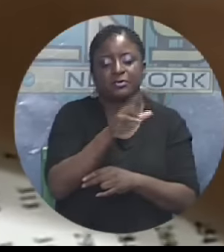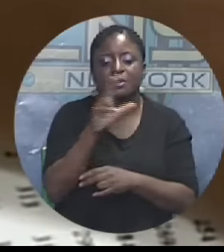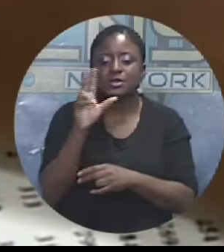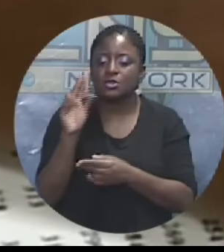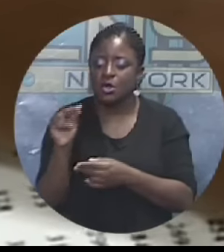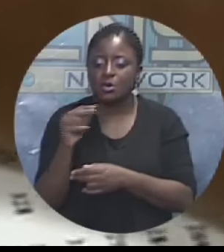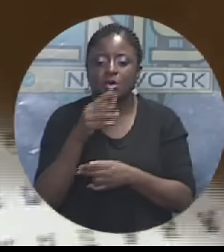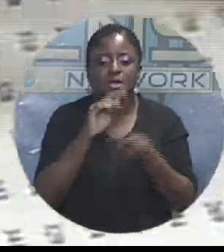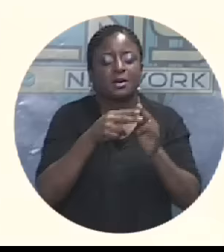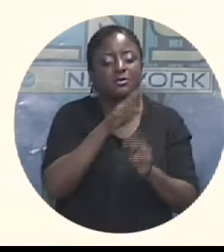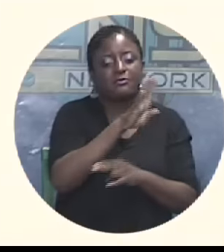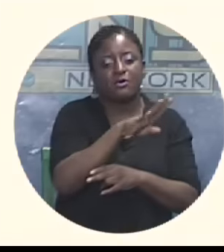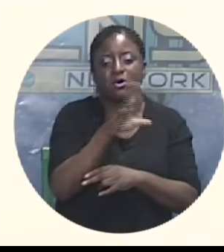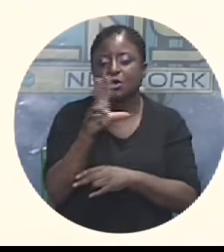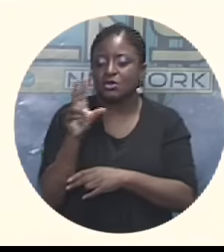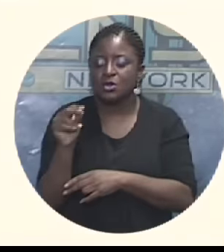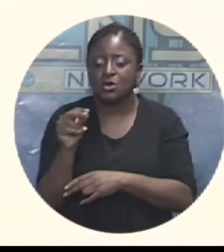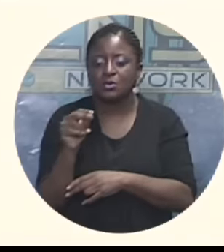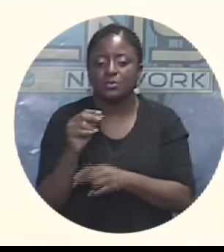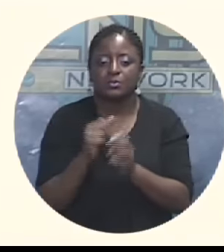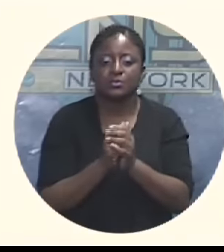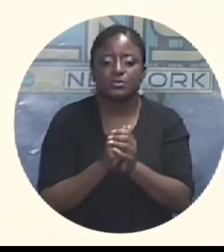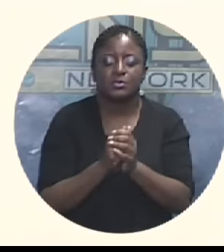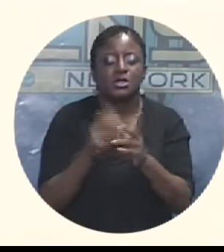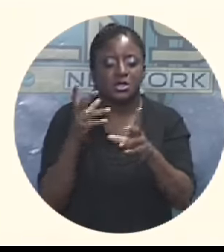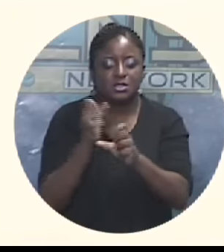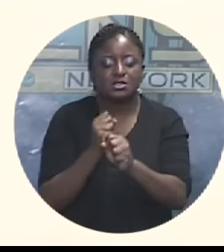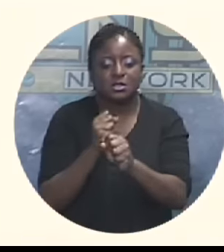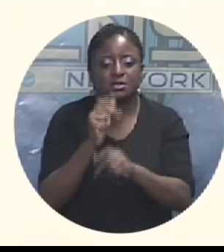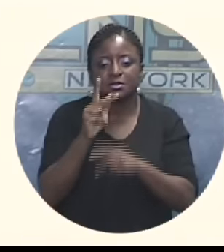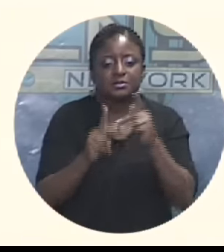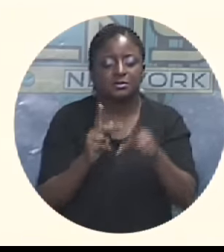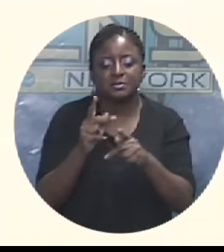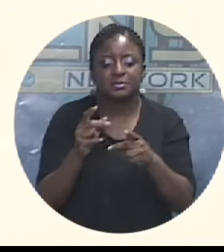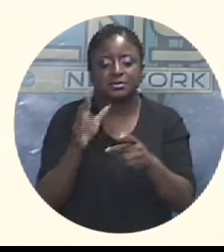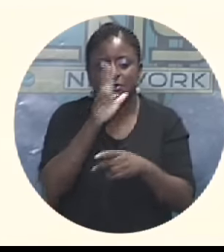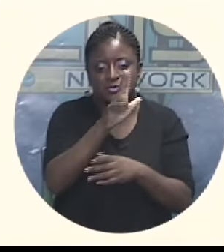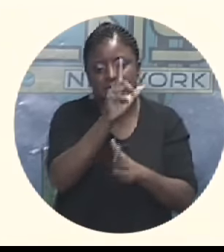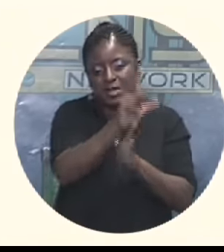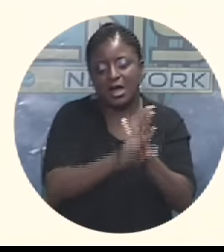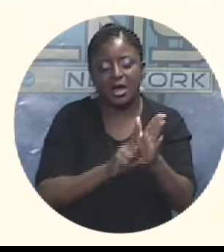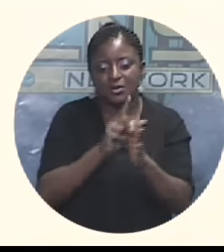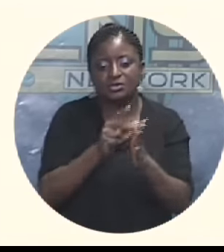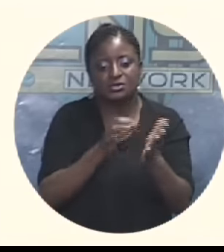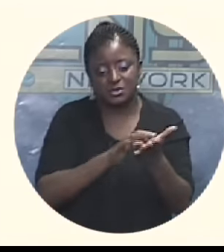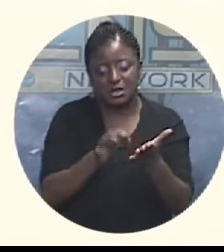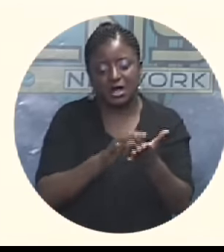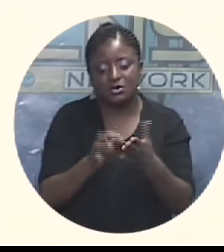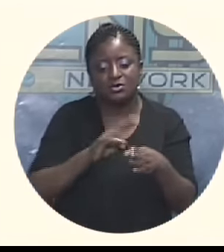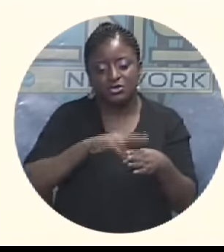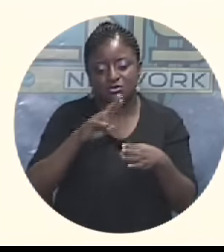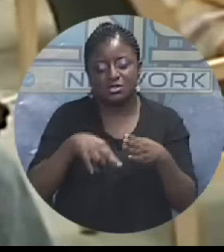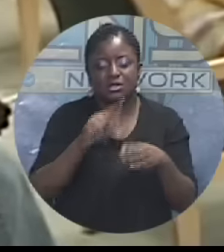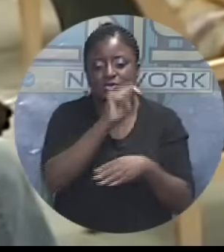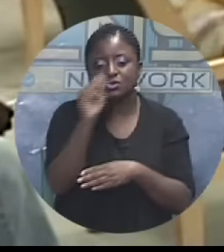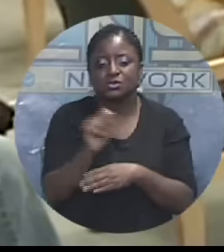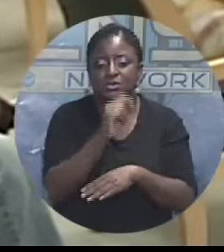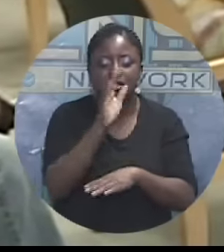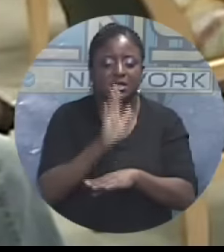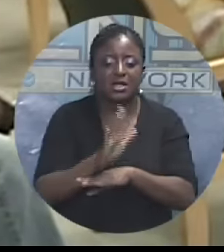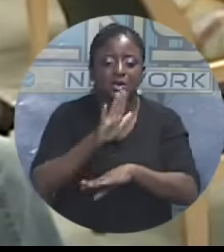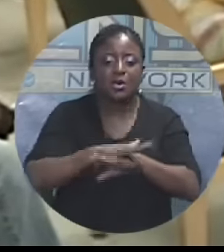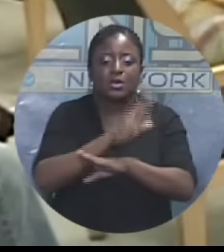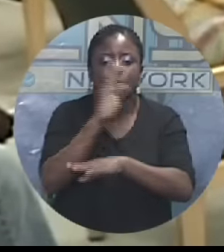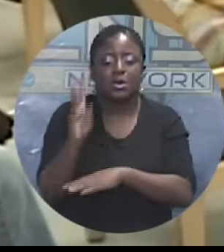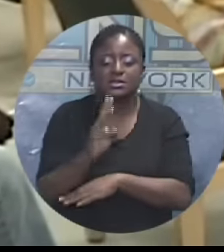four, no. It took officials about 3 hours to count the results of the gender equality referendum Tuesday night. And on Wednesday, they